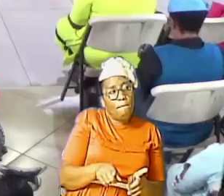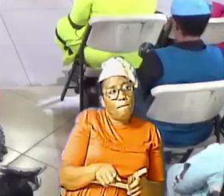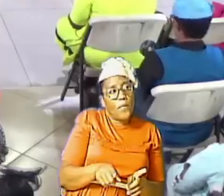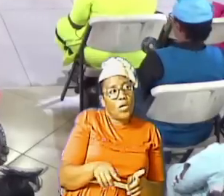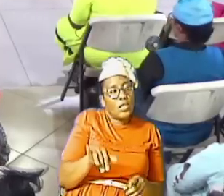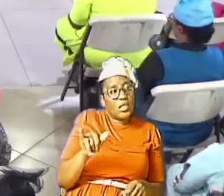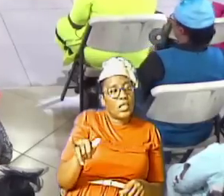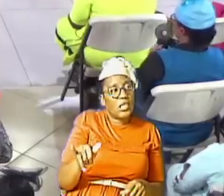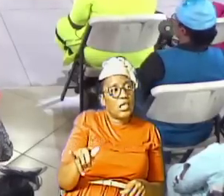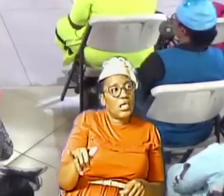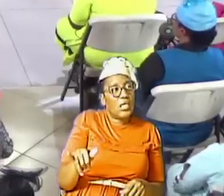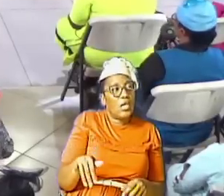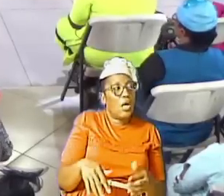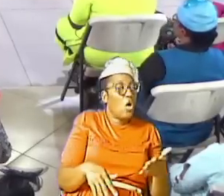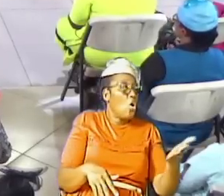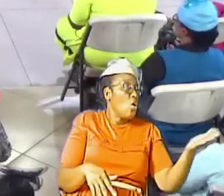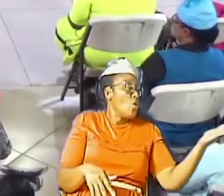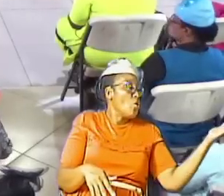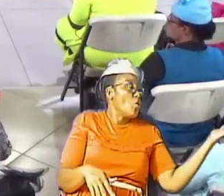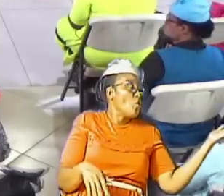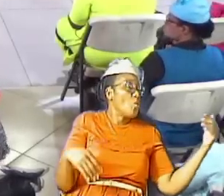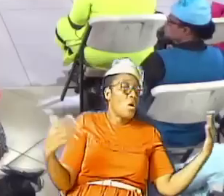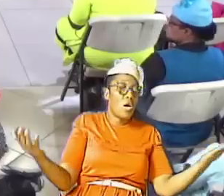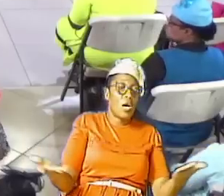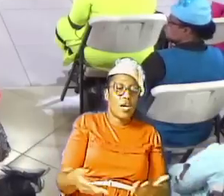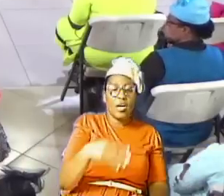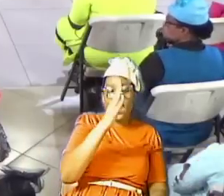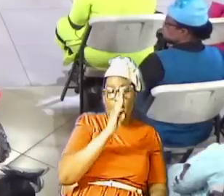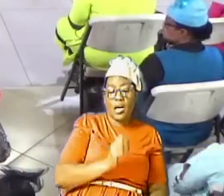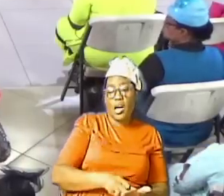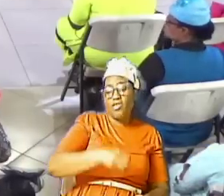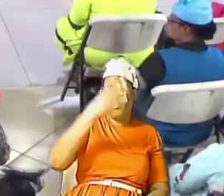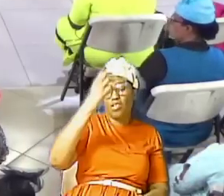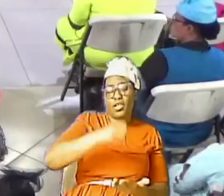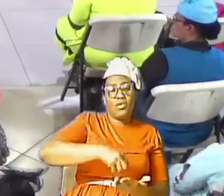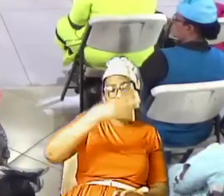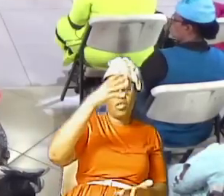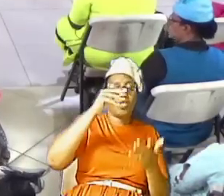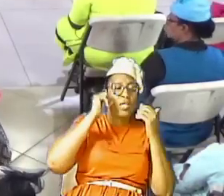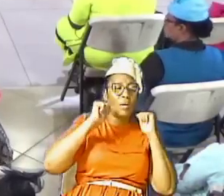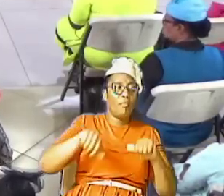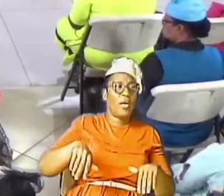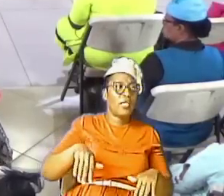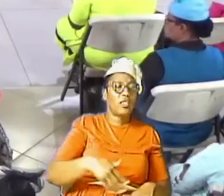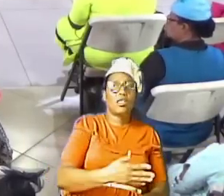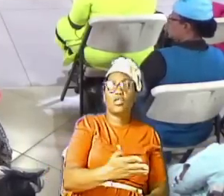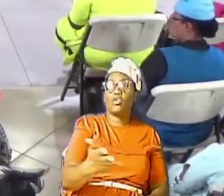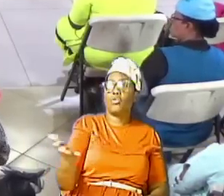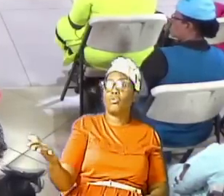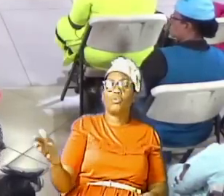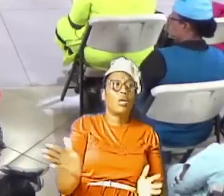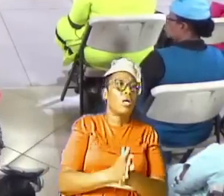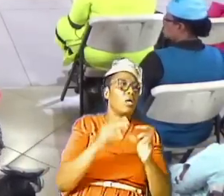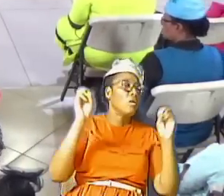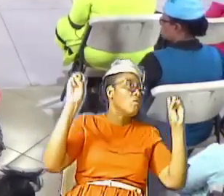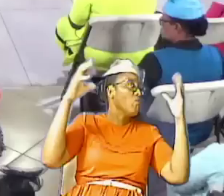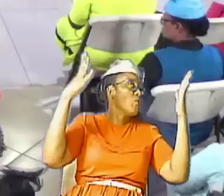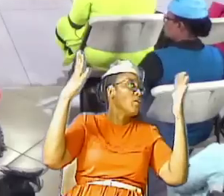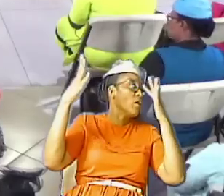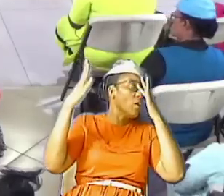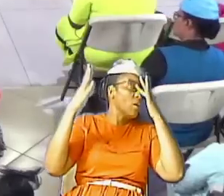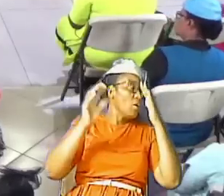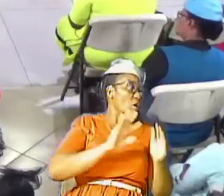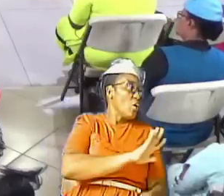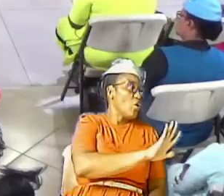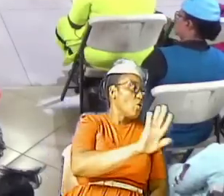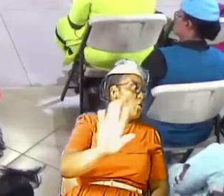out. We say, God richly bless you. Oh, hallelujah. Hallelujah.